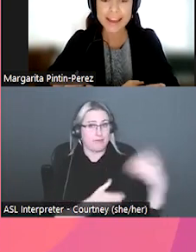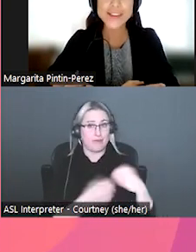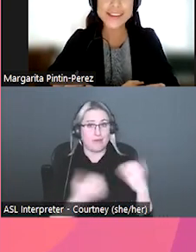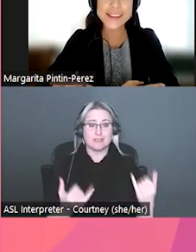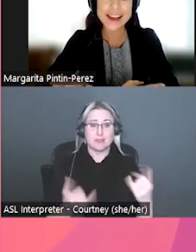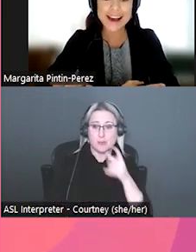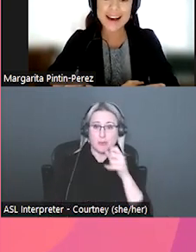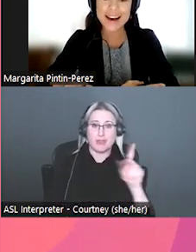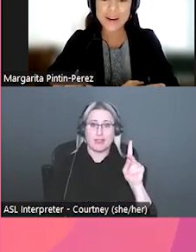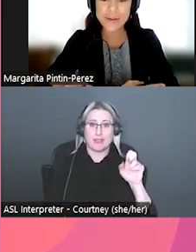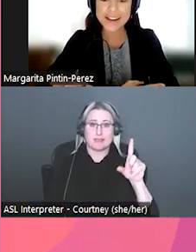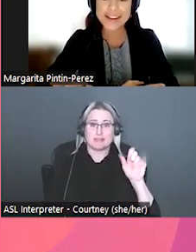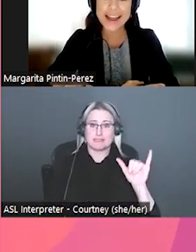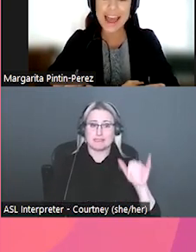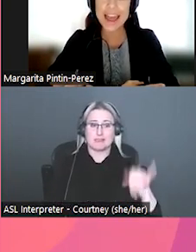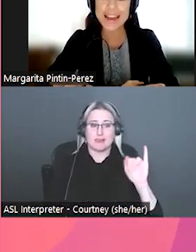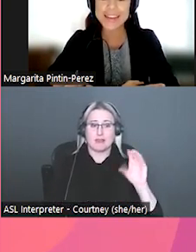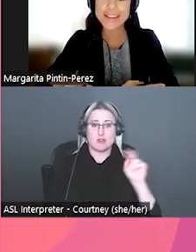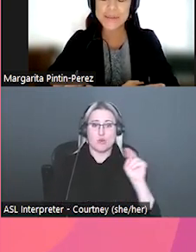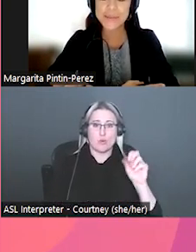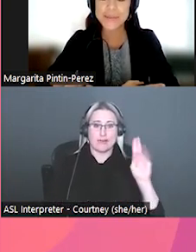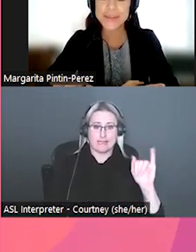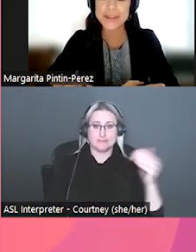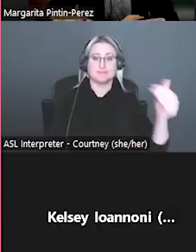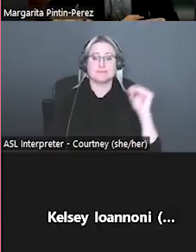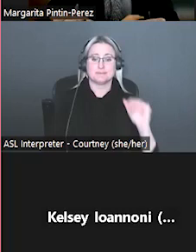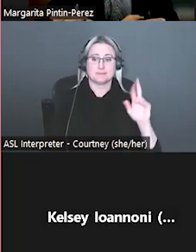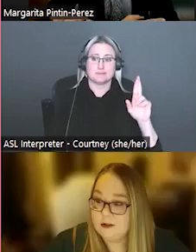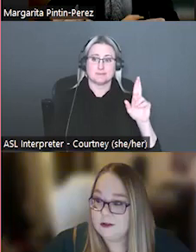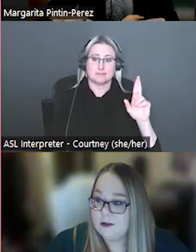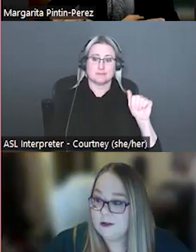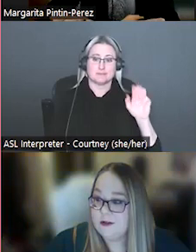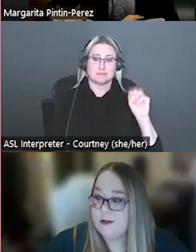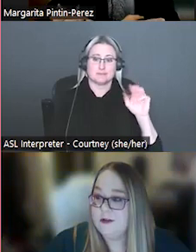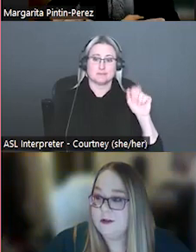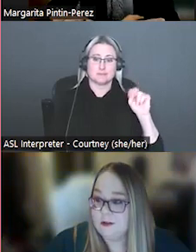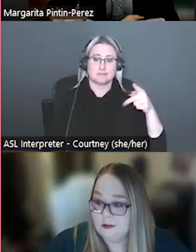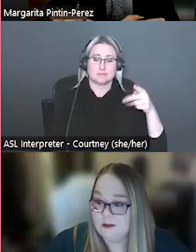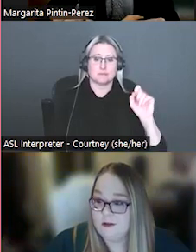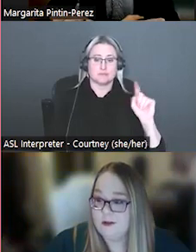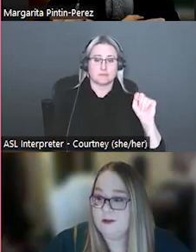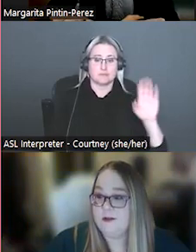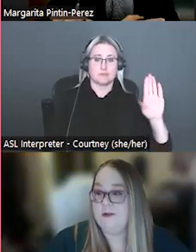by Kelsey Ione and Ramanpreet Bahar.